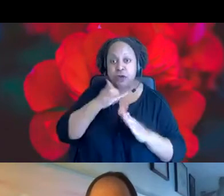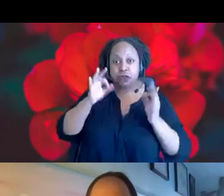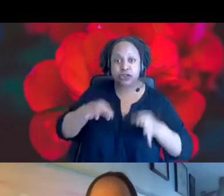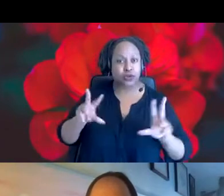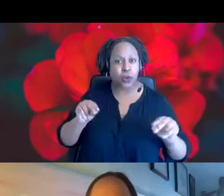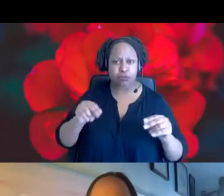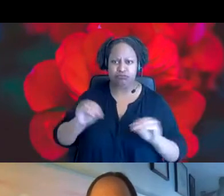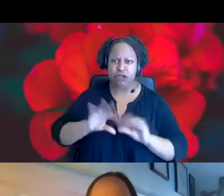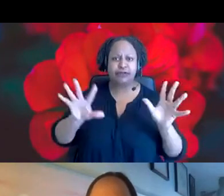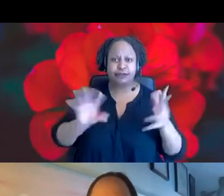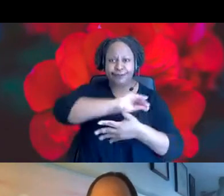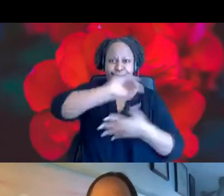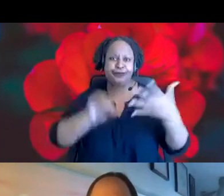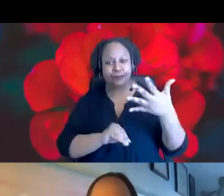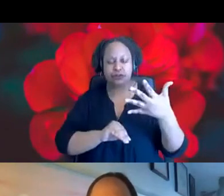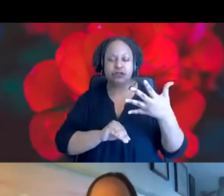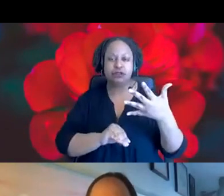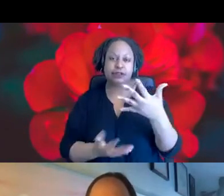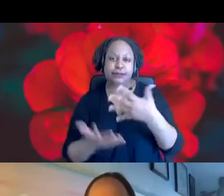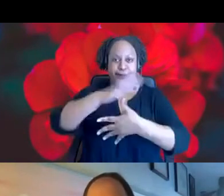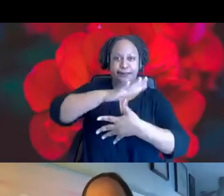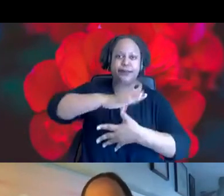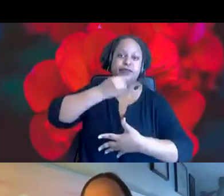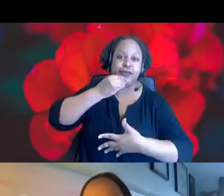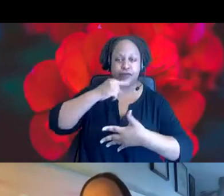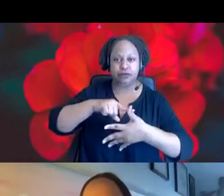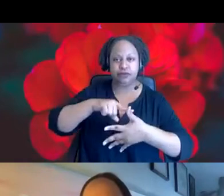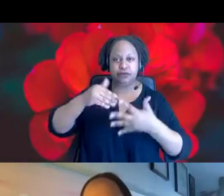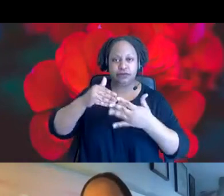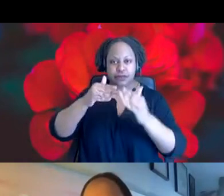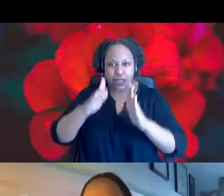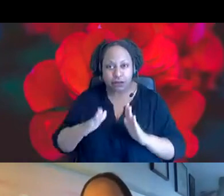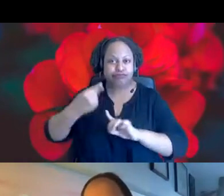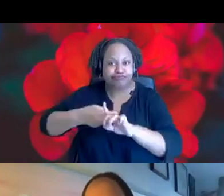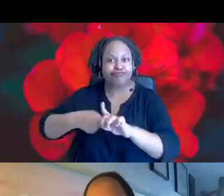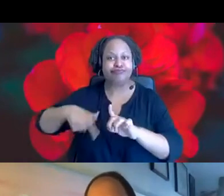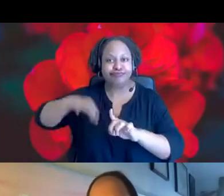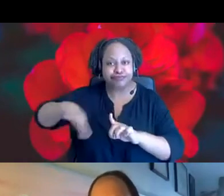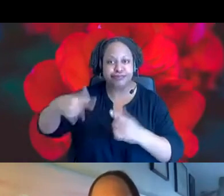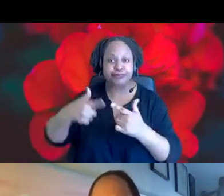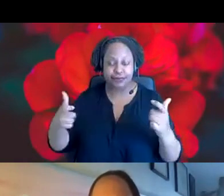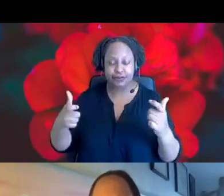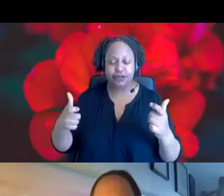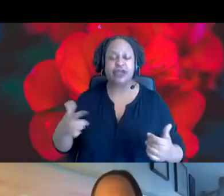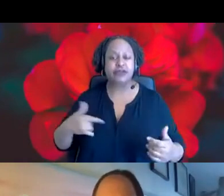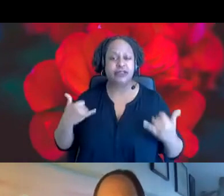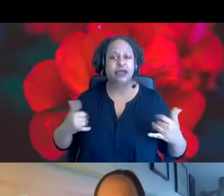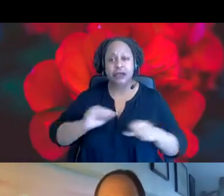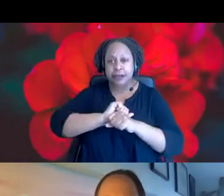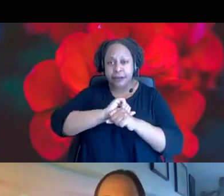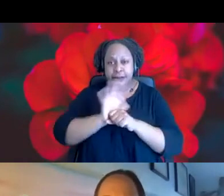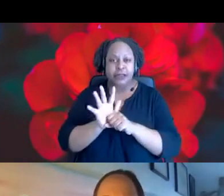table. It's just there are all these, I think the pandemic is making everyone